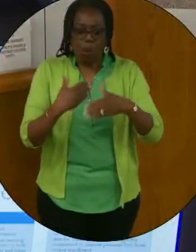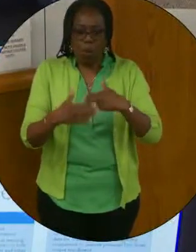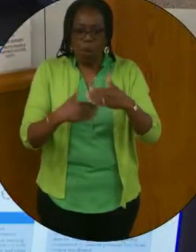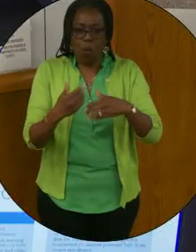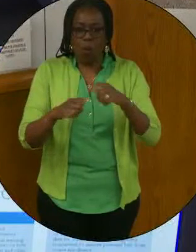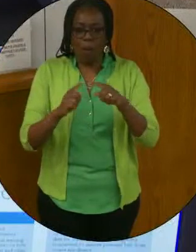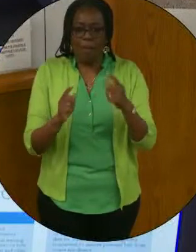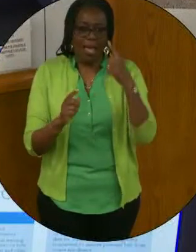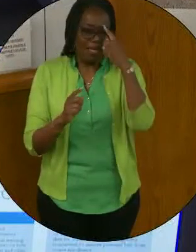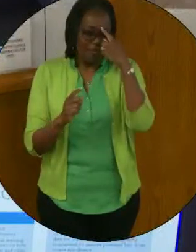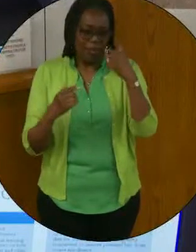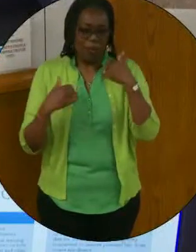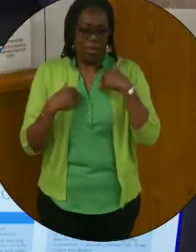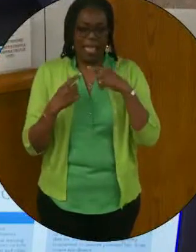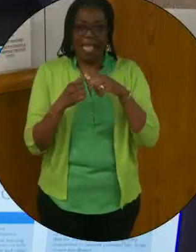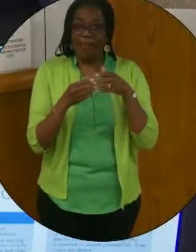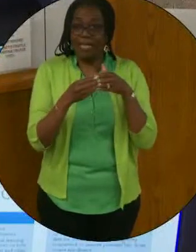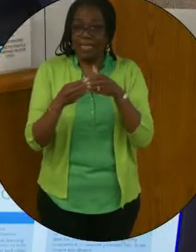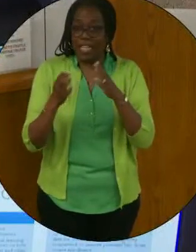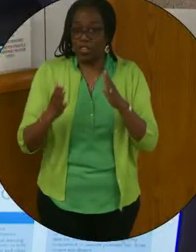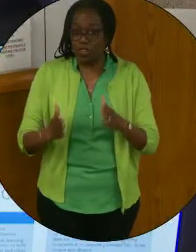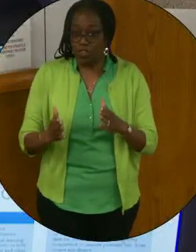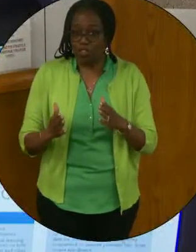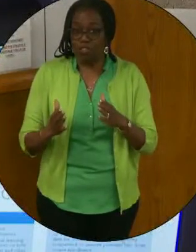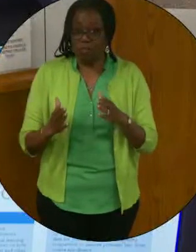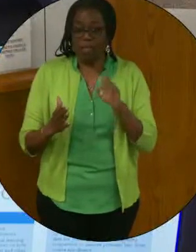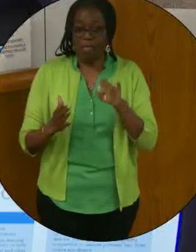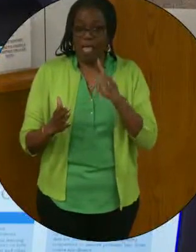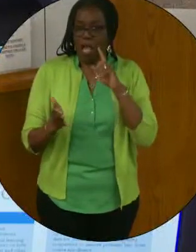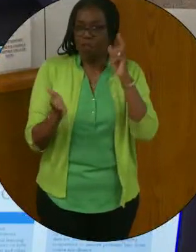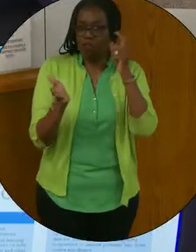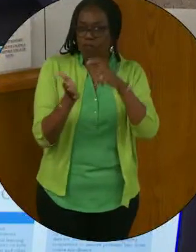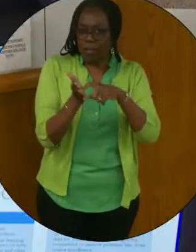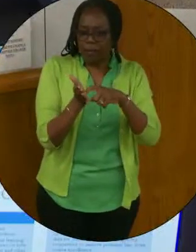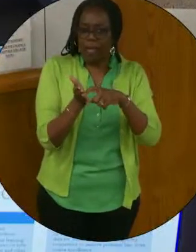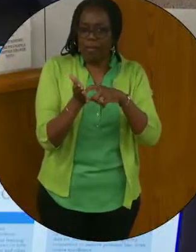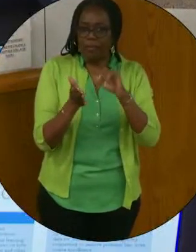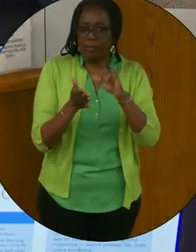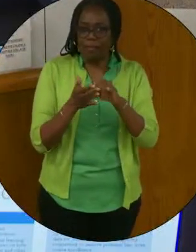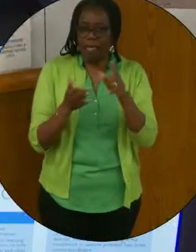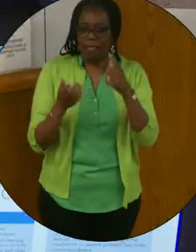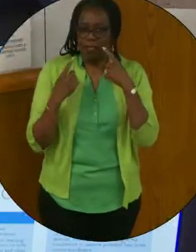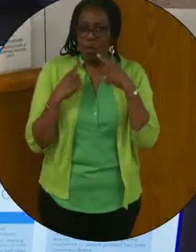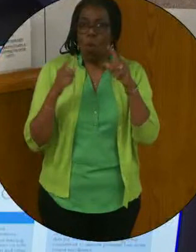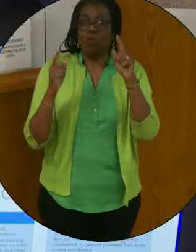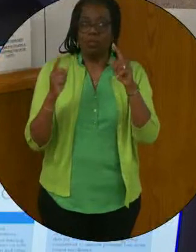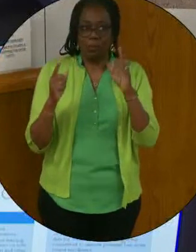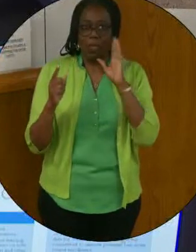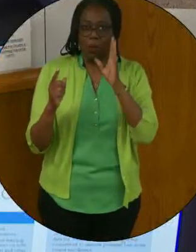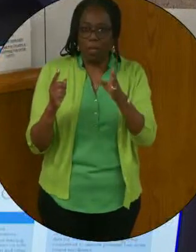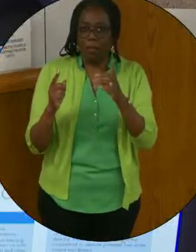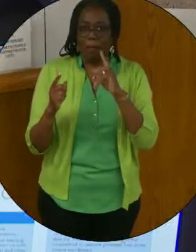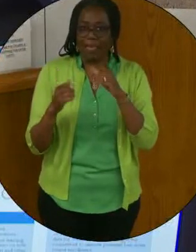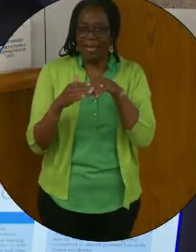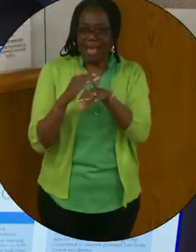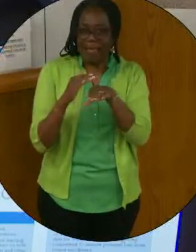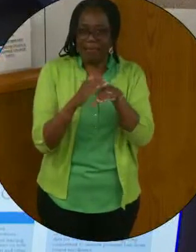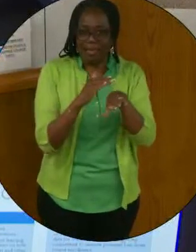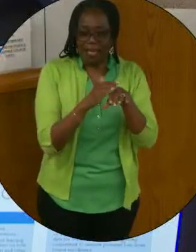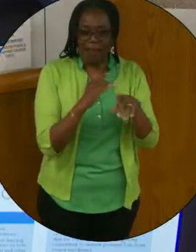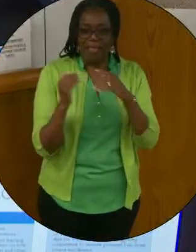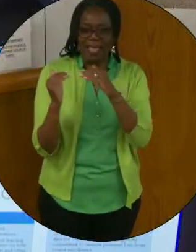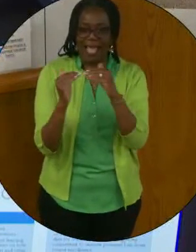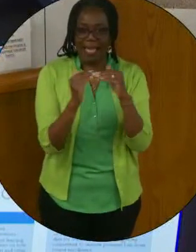I think we definitely have leaders that are recognizing that this ultimately ends up being an access and